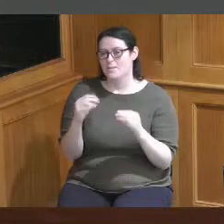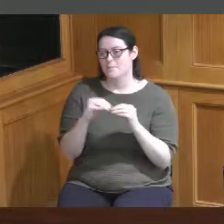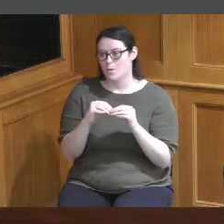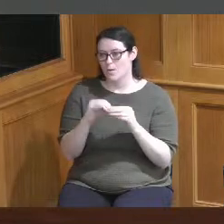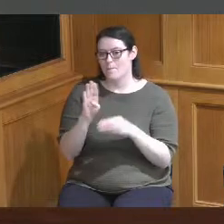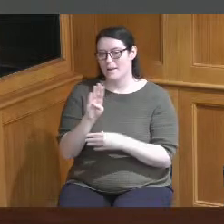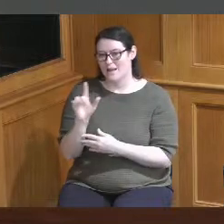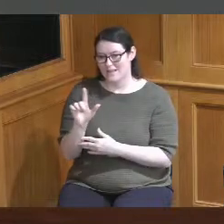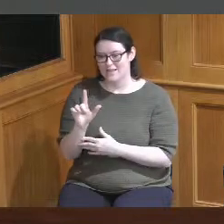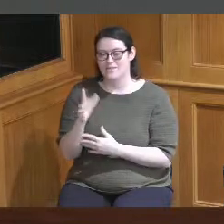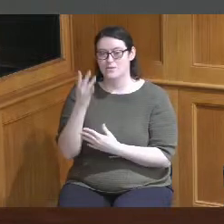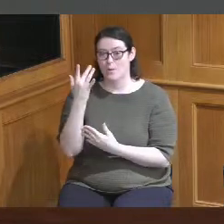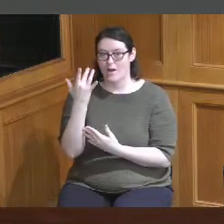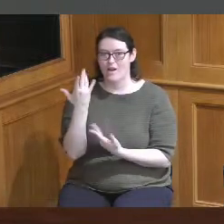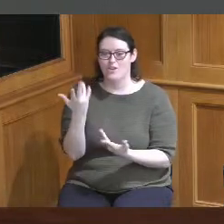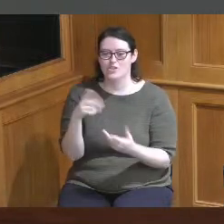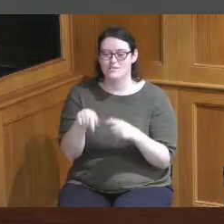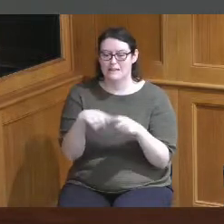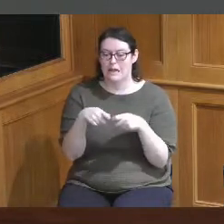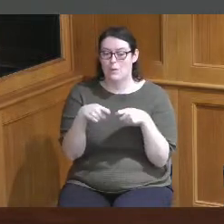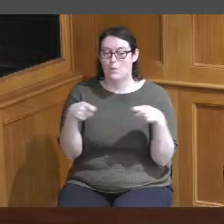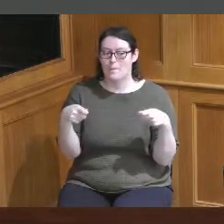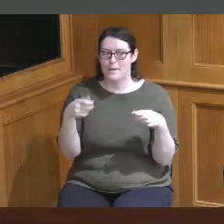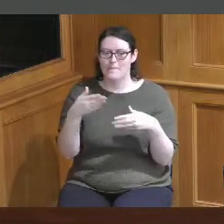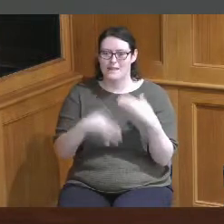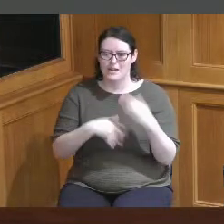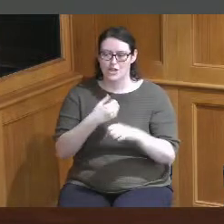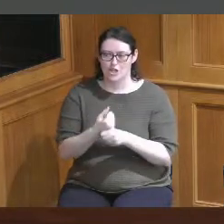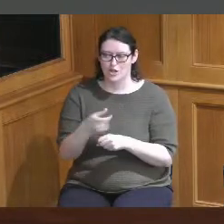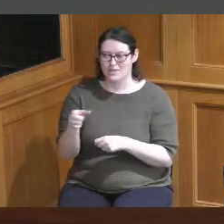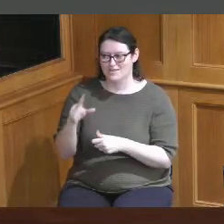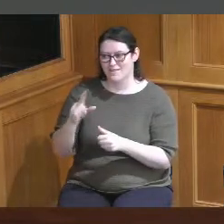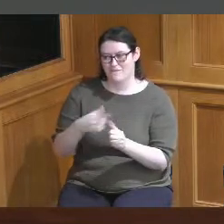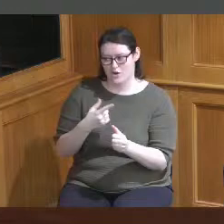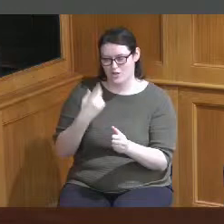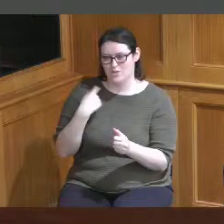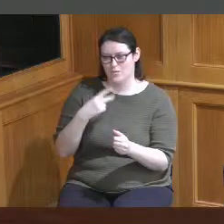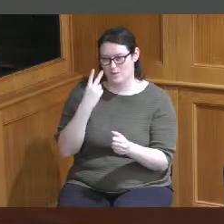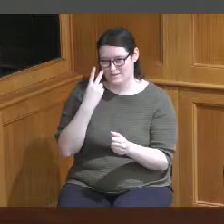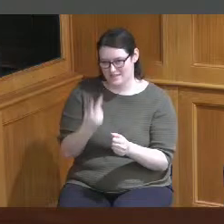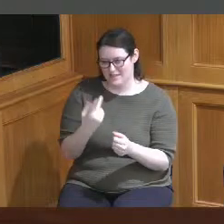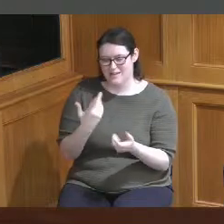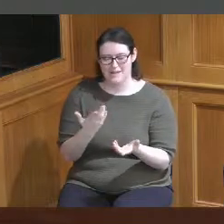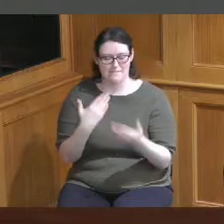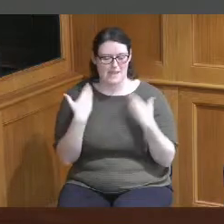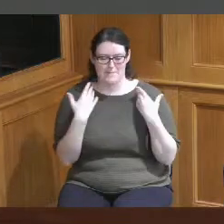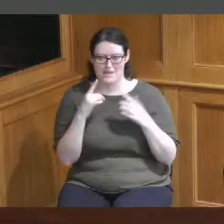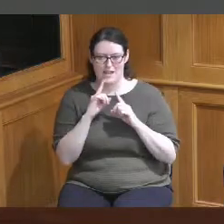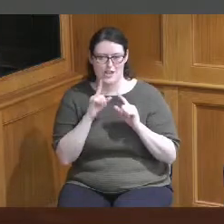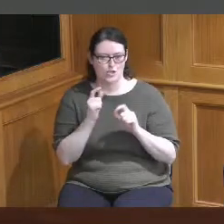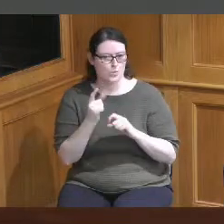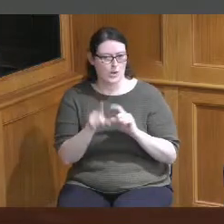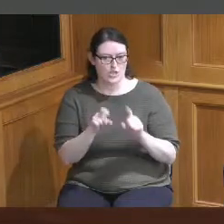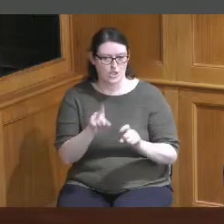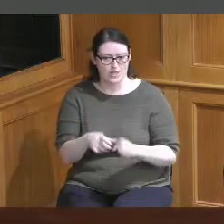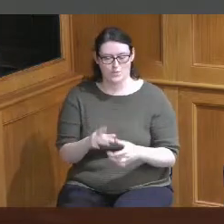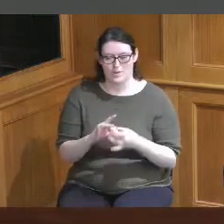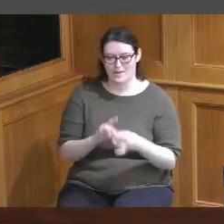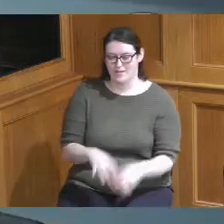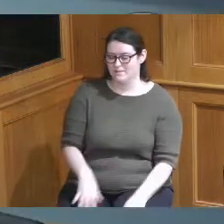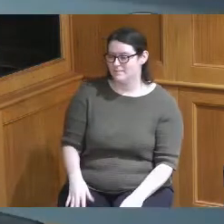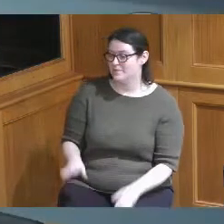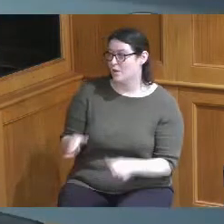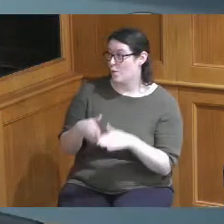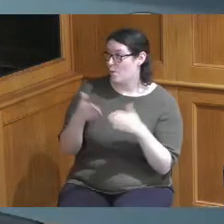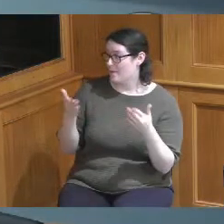by leaves just as we begin to wrap up the year. So this is the first of those. I'm happy to answer any questions on them. Okay, I